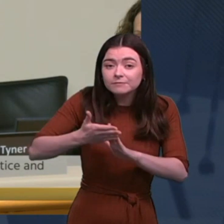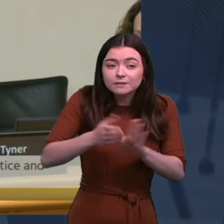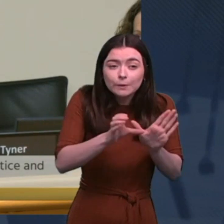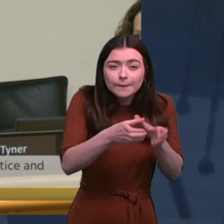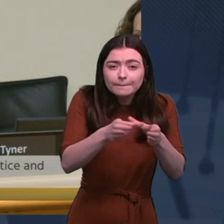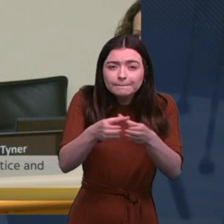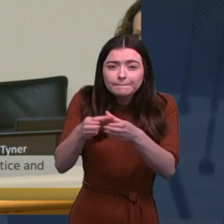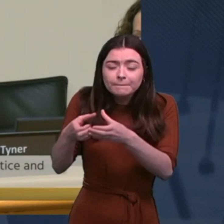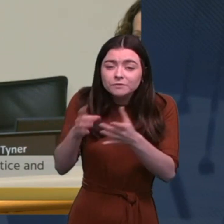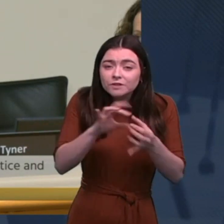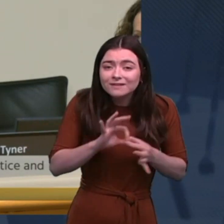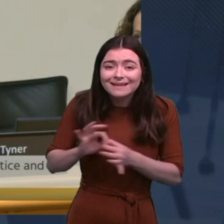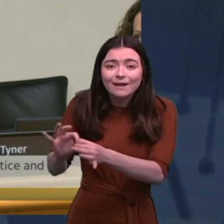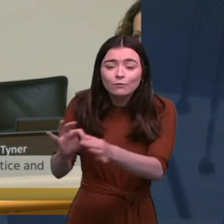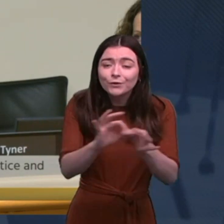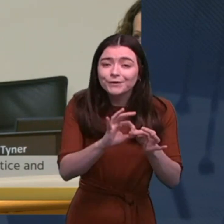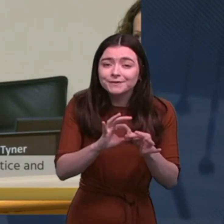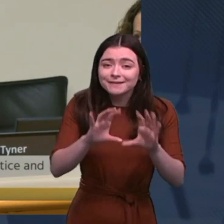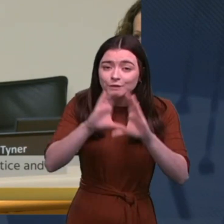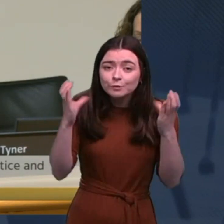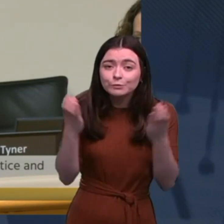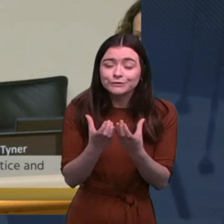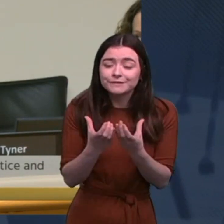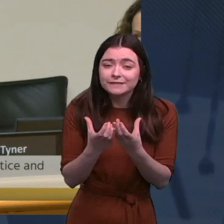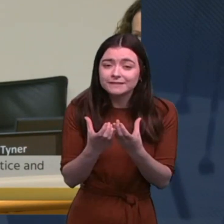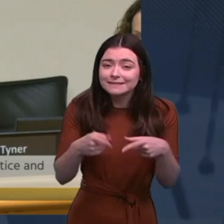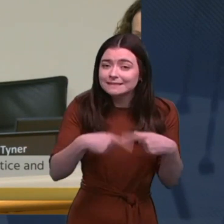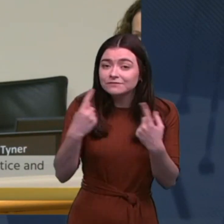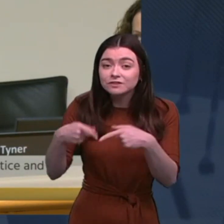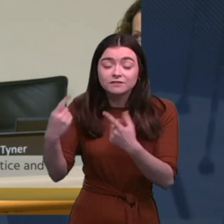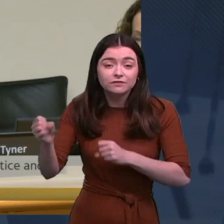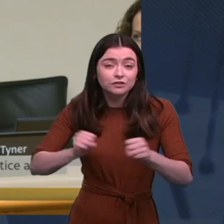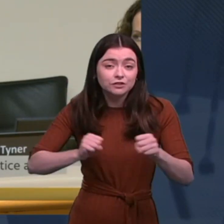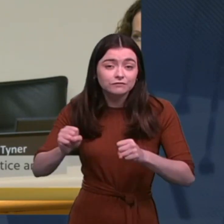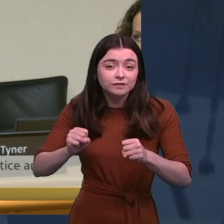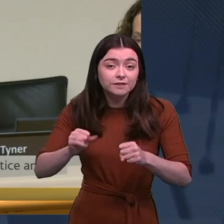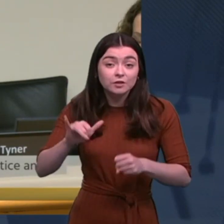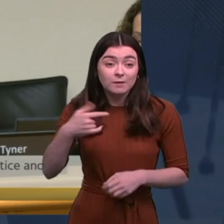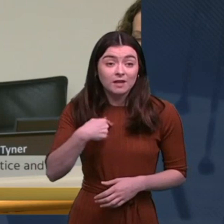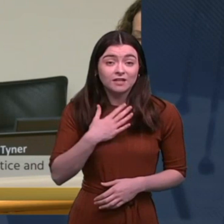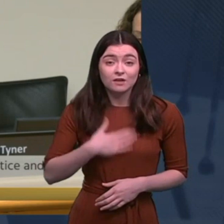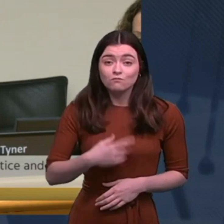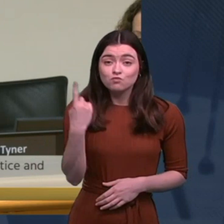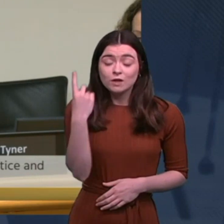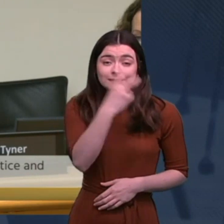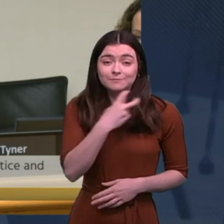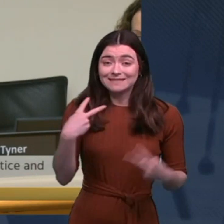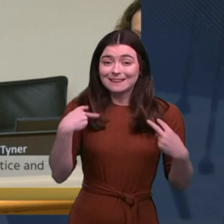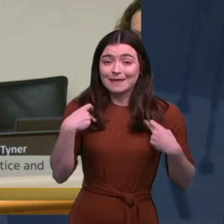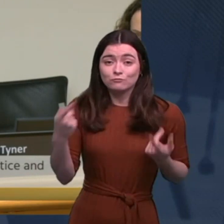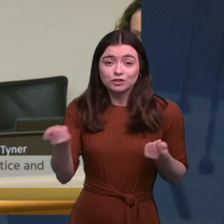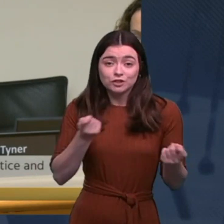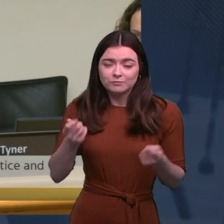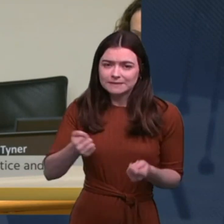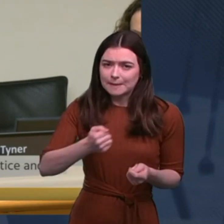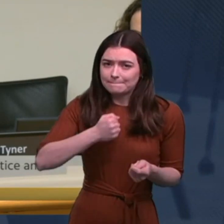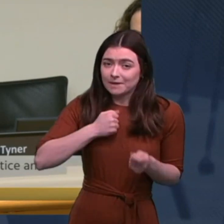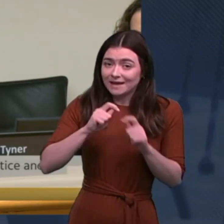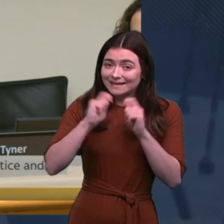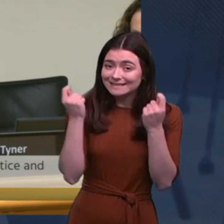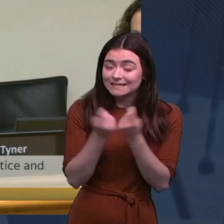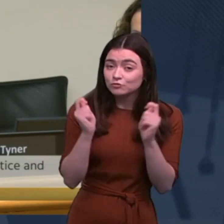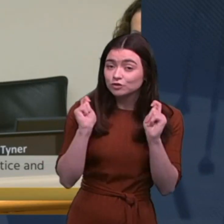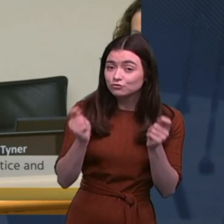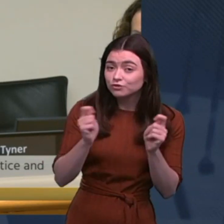clusters of networks and communities across services. So I might only have one speech and language therapist in my team who's available to train in the